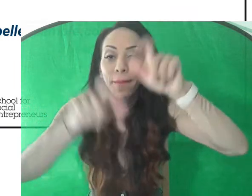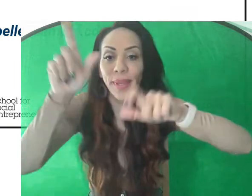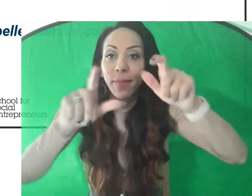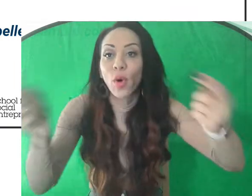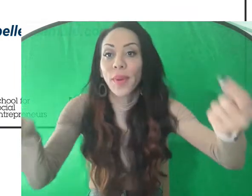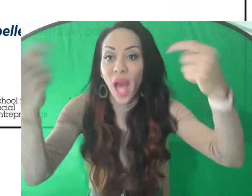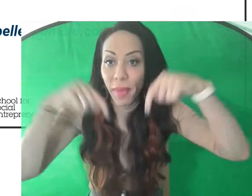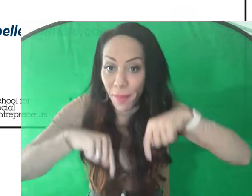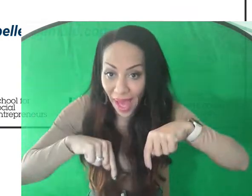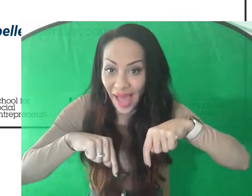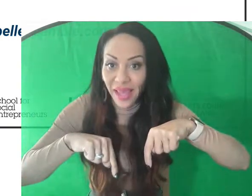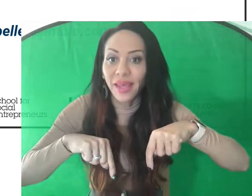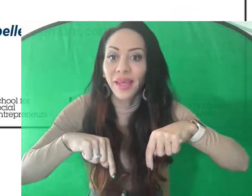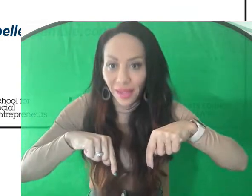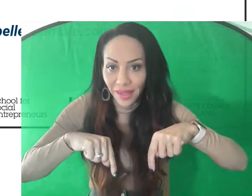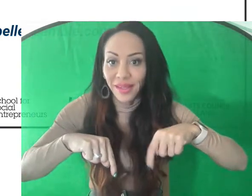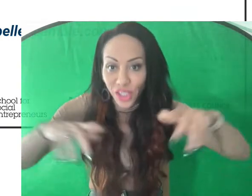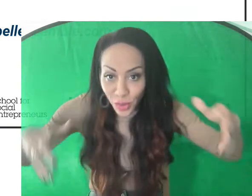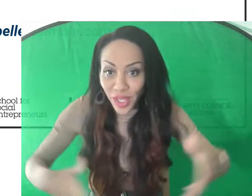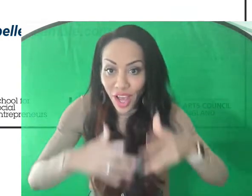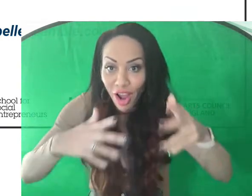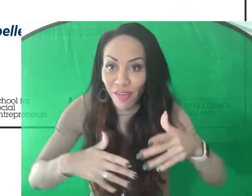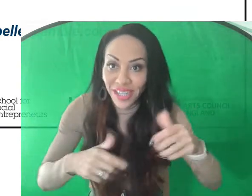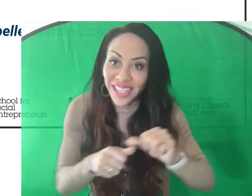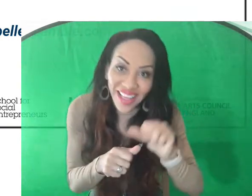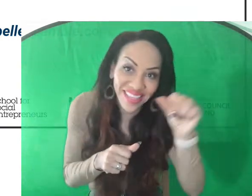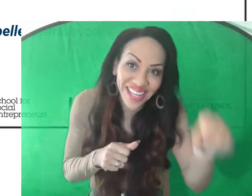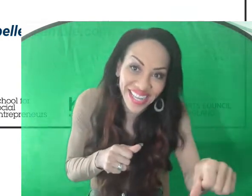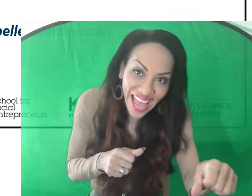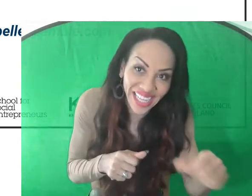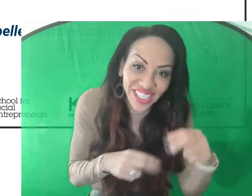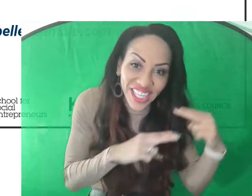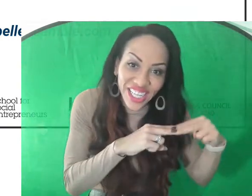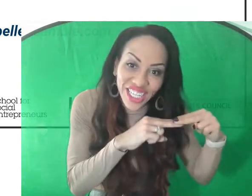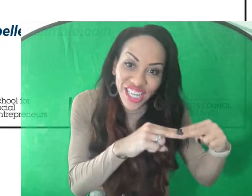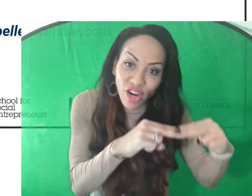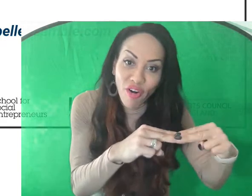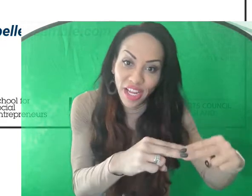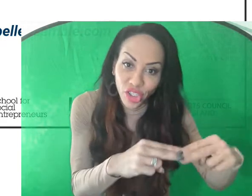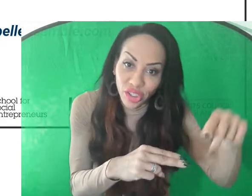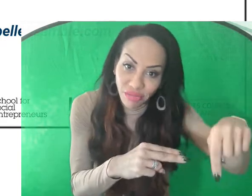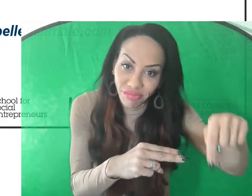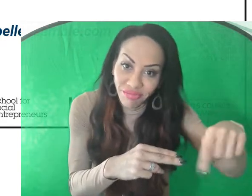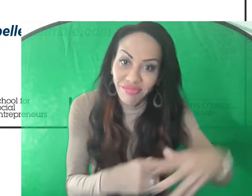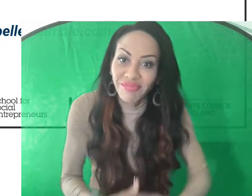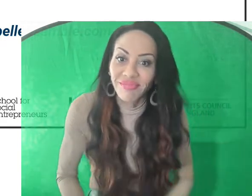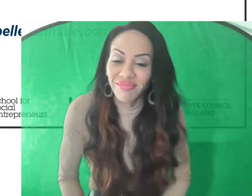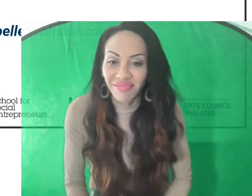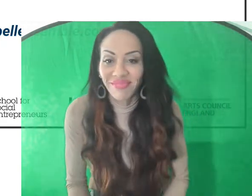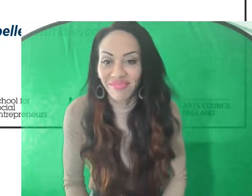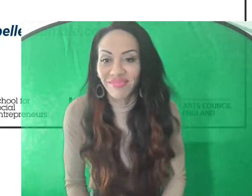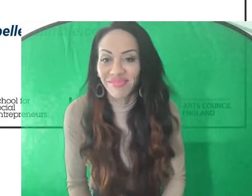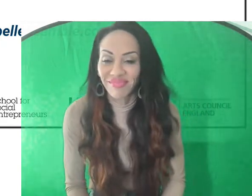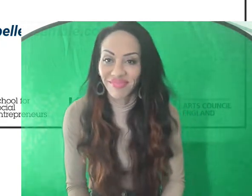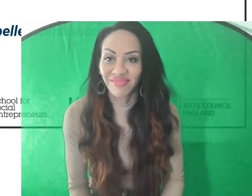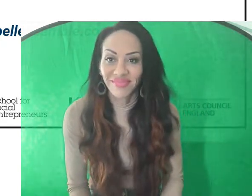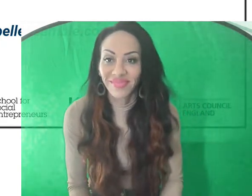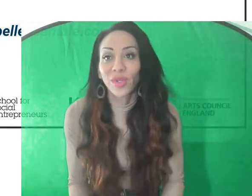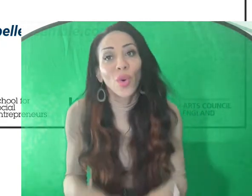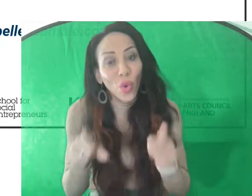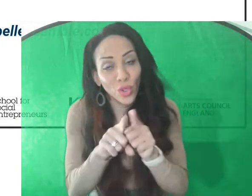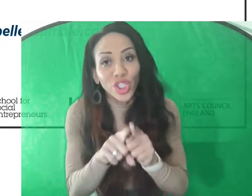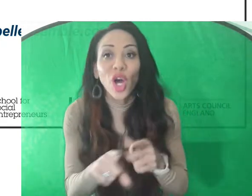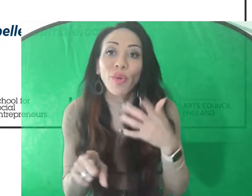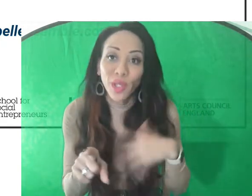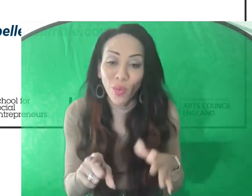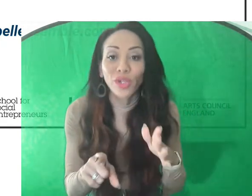and encourage more of the younger age students to then continue to do it. And we also want to do sort of offer work experience within that too. So